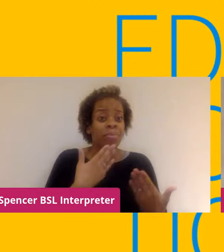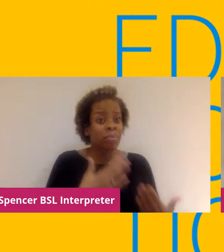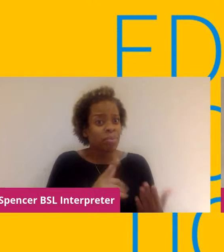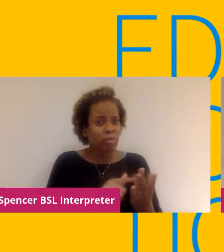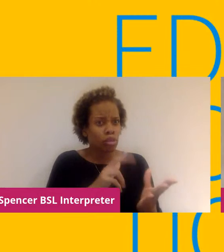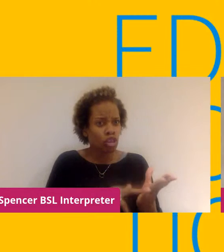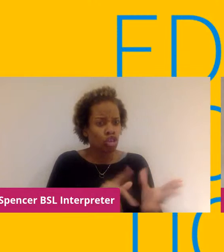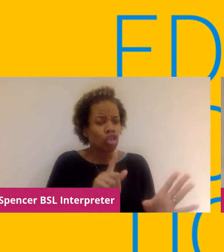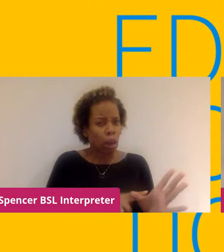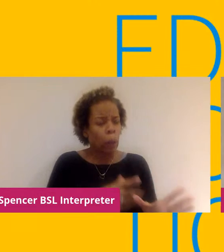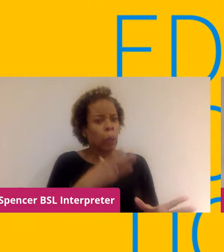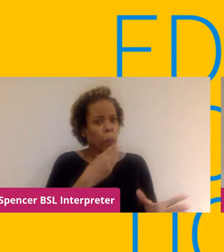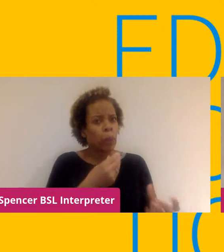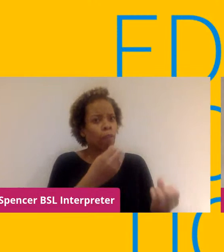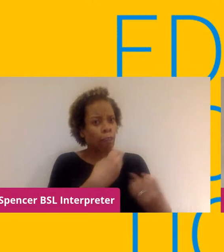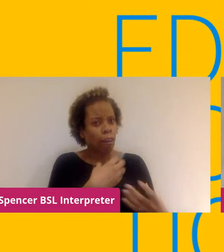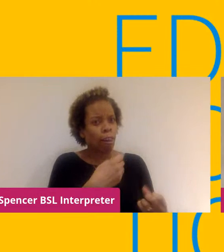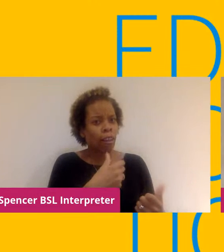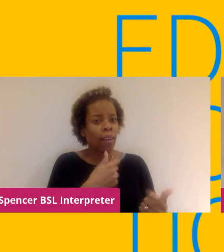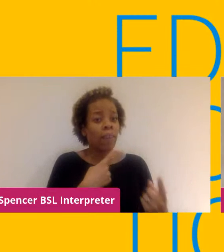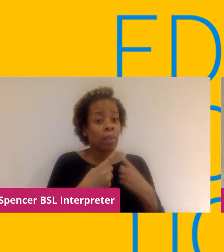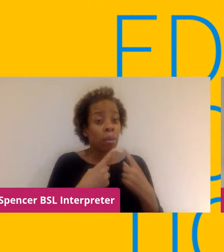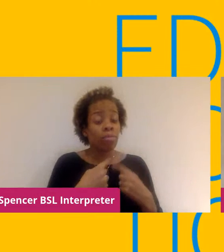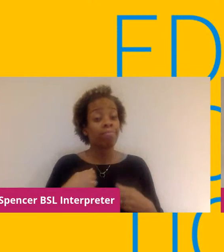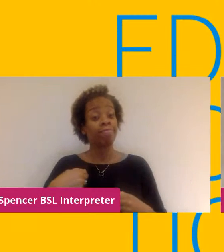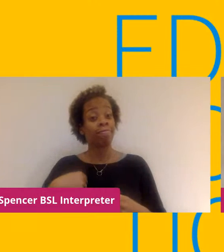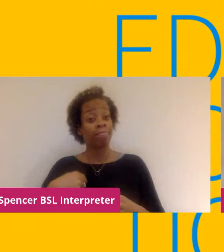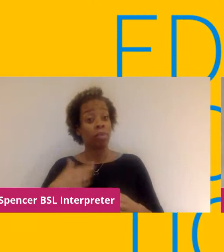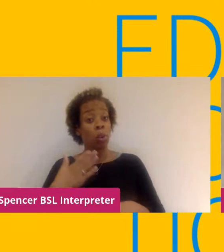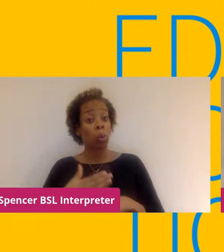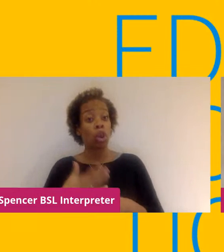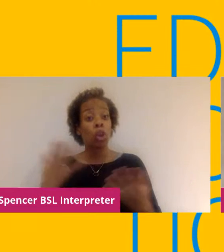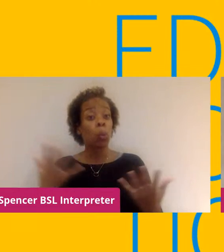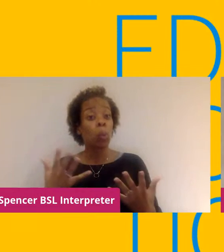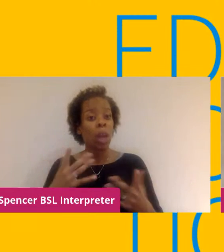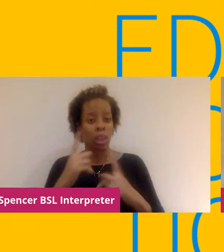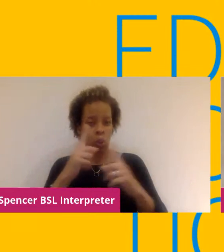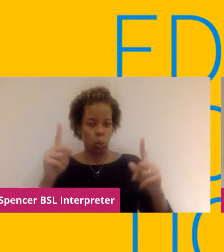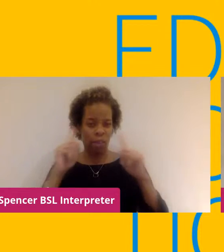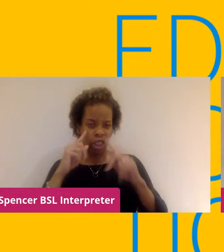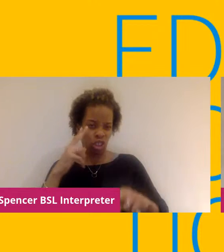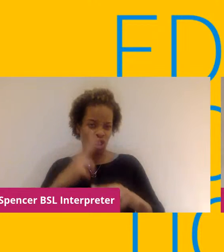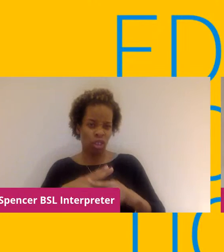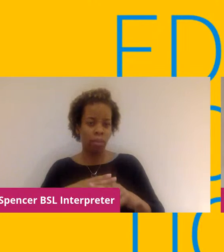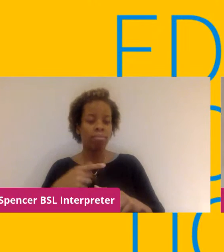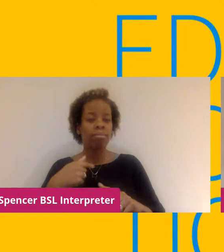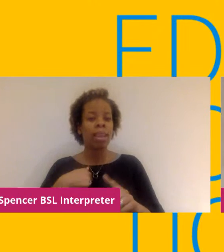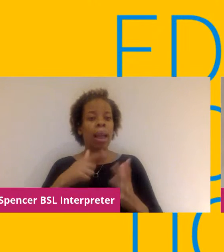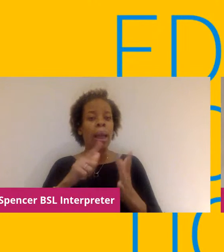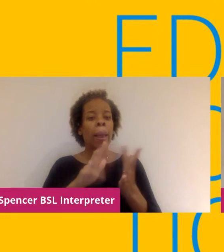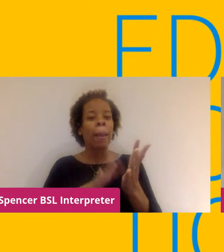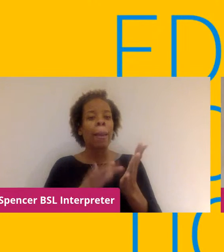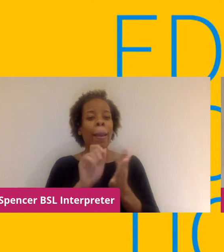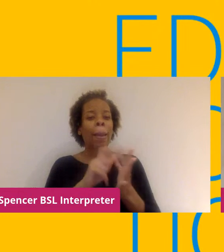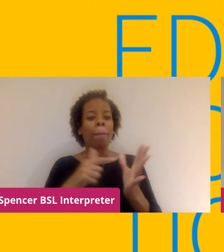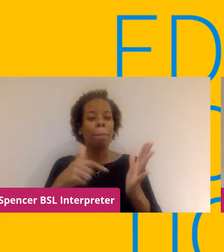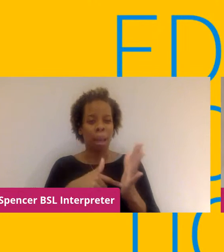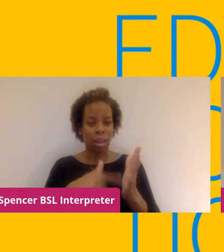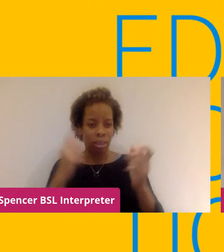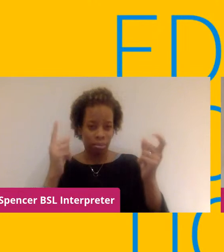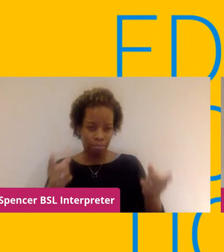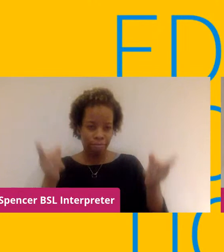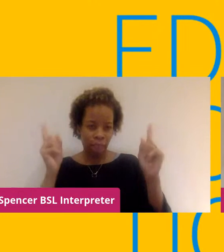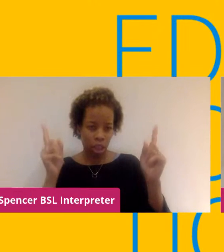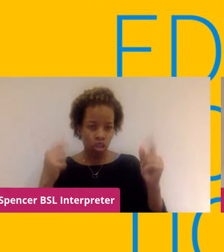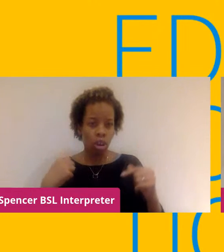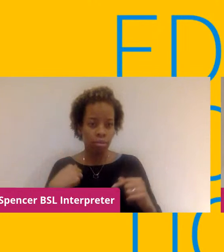says, I work at the University of Sheffield. I'm the impact manager in arts and humanities. And I suppose